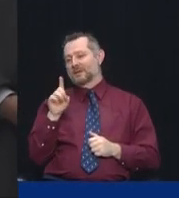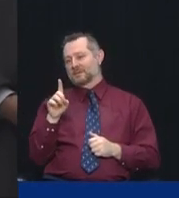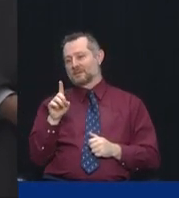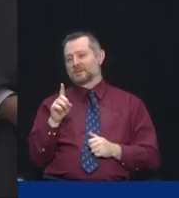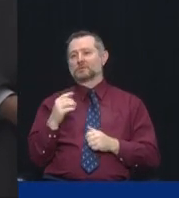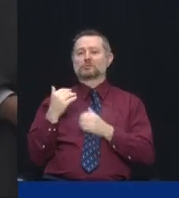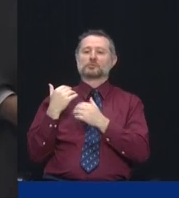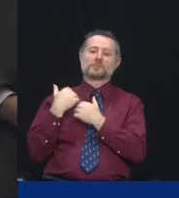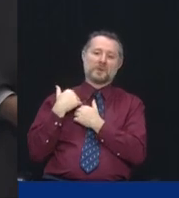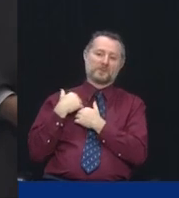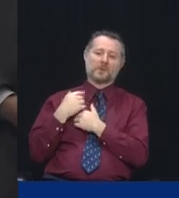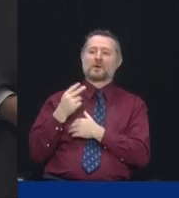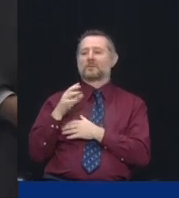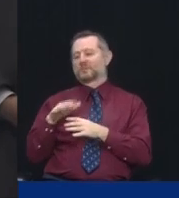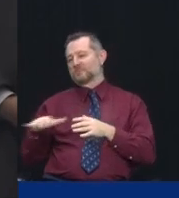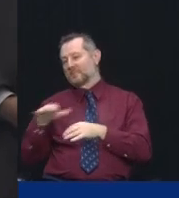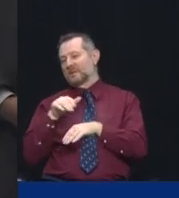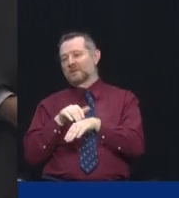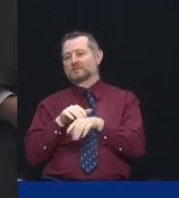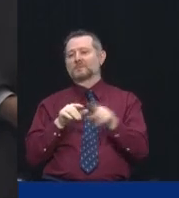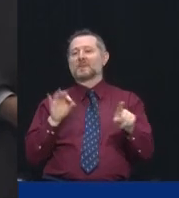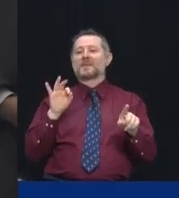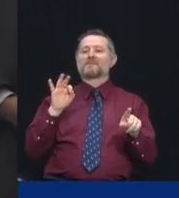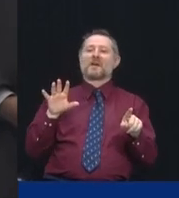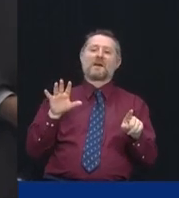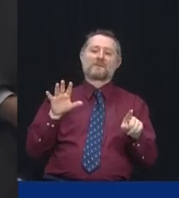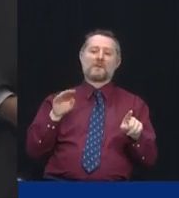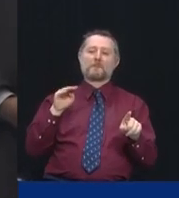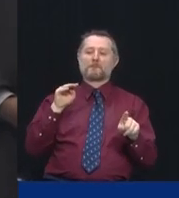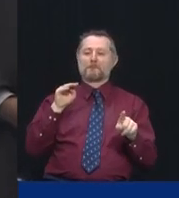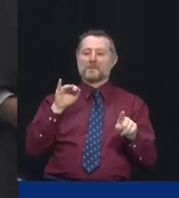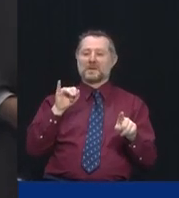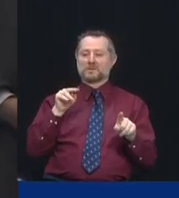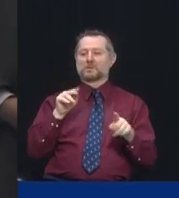It will be open to everyone, but primarily focused on 16 to